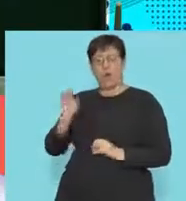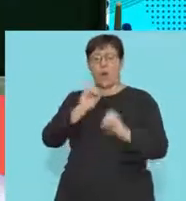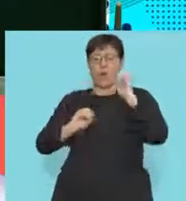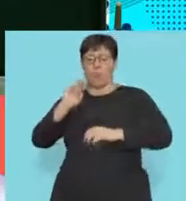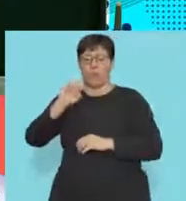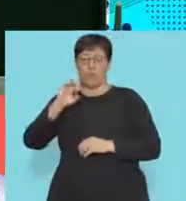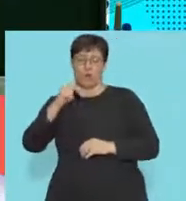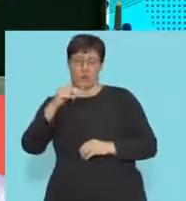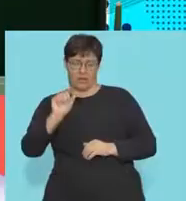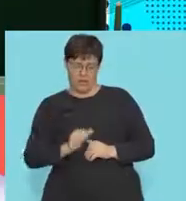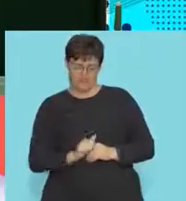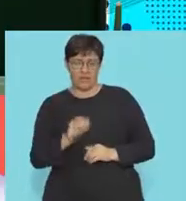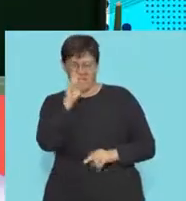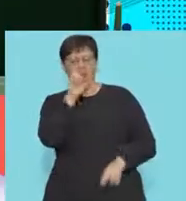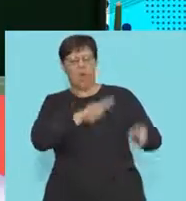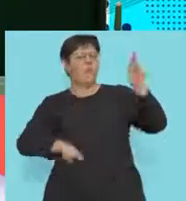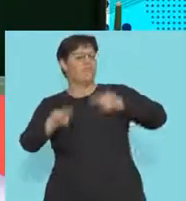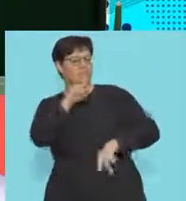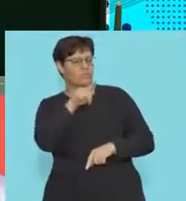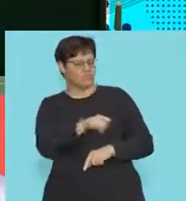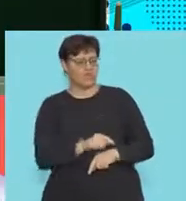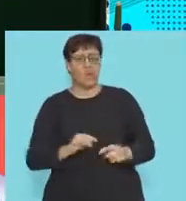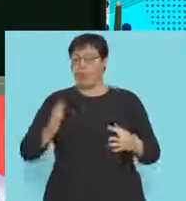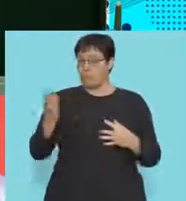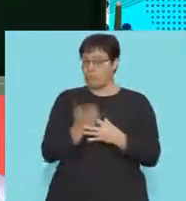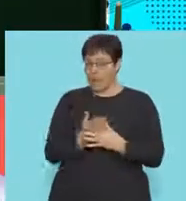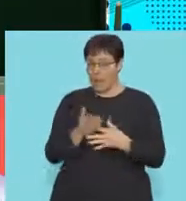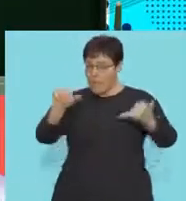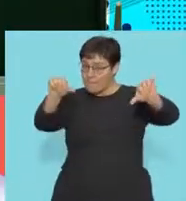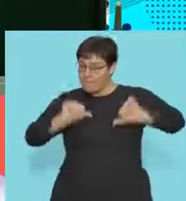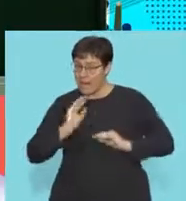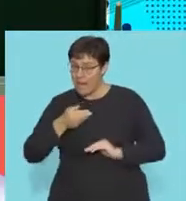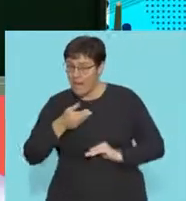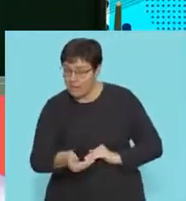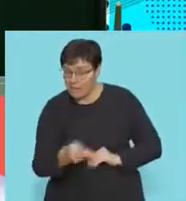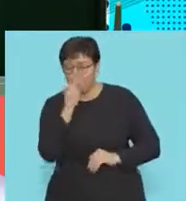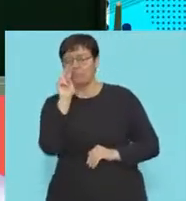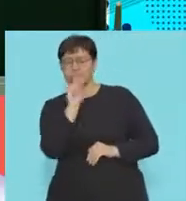that's an overview of photosynthesis. Let's have a little break. When we get back, we'll